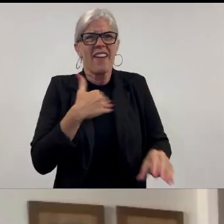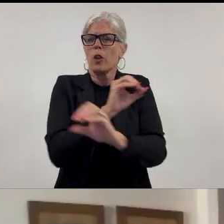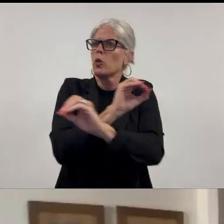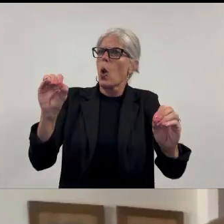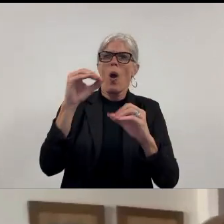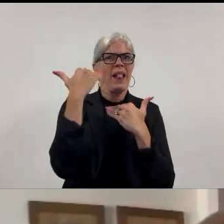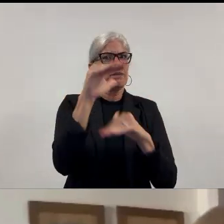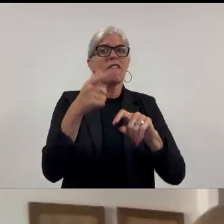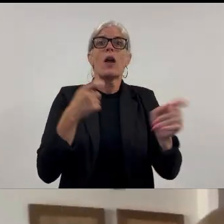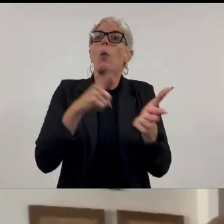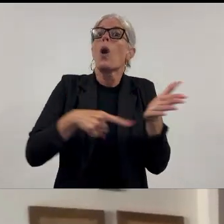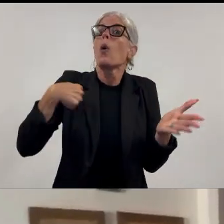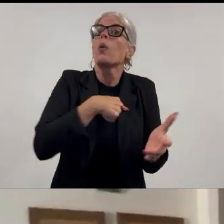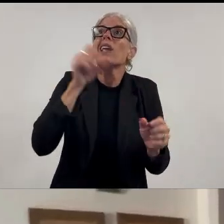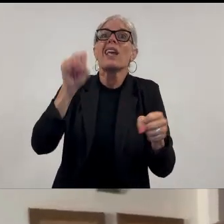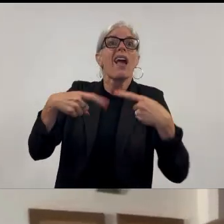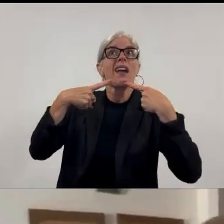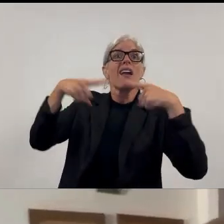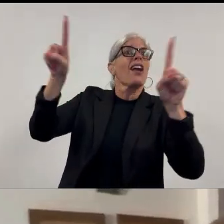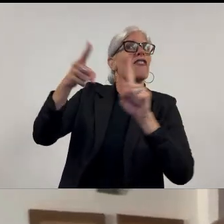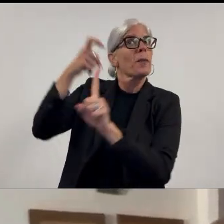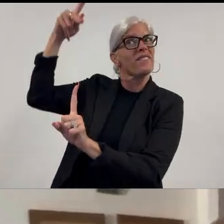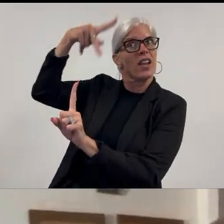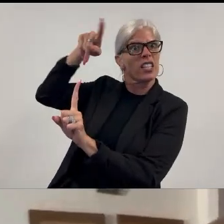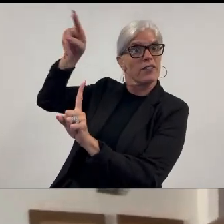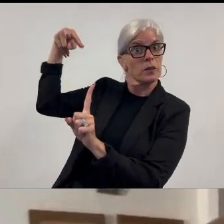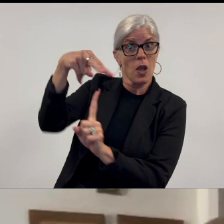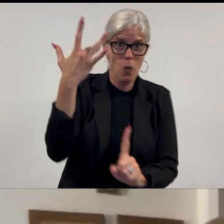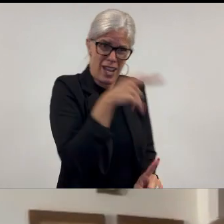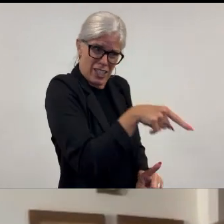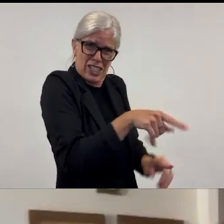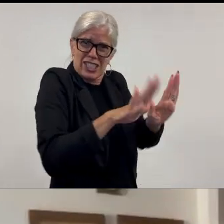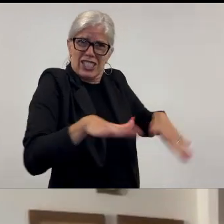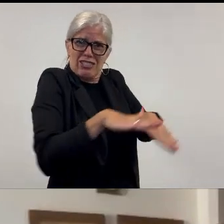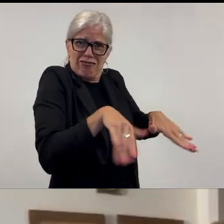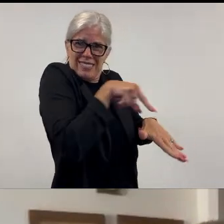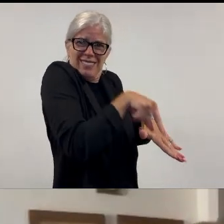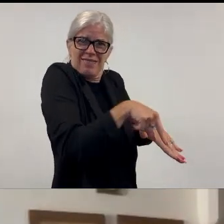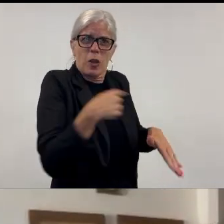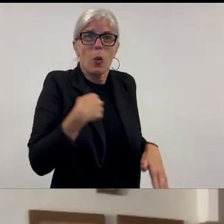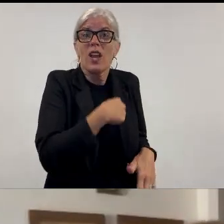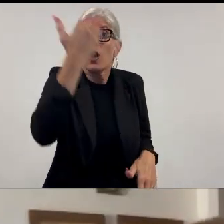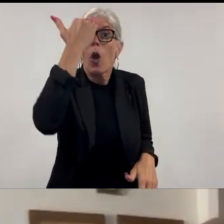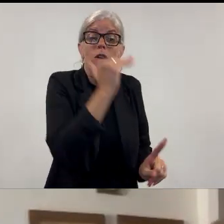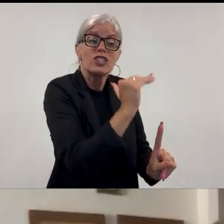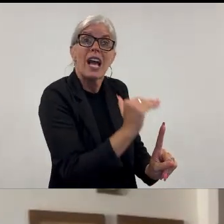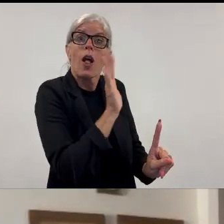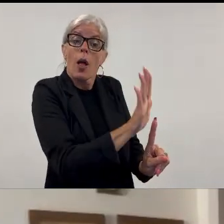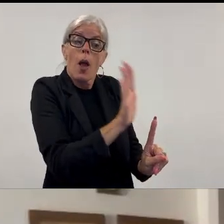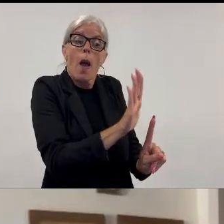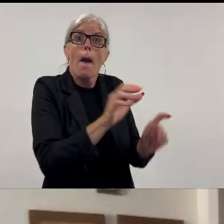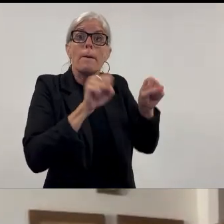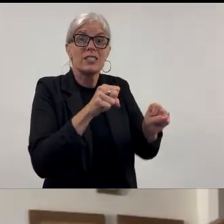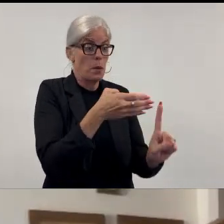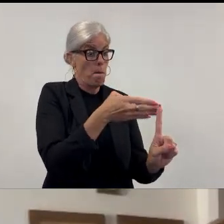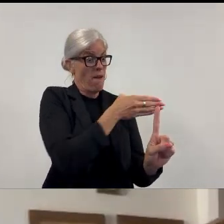what can I say about pediatrics is that there is no limit to what you can achieve, kind of a philosophic